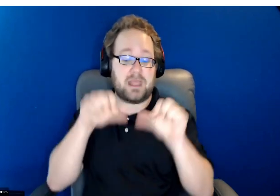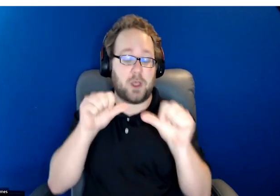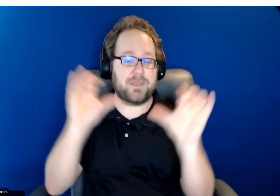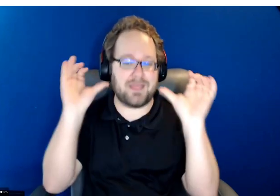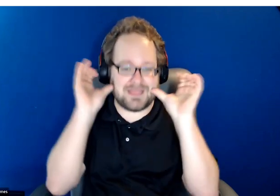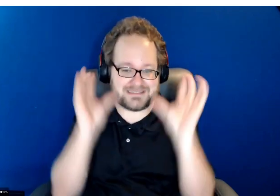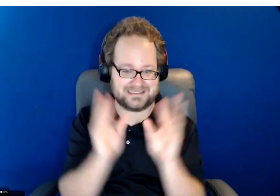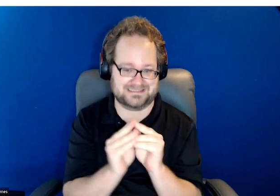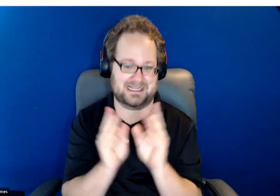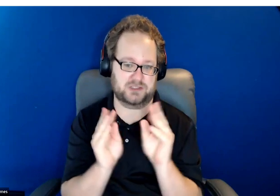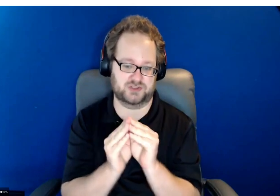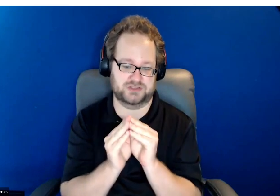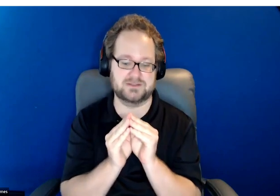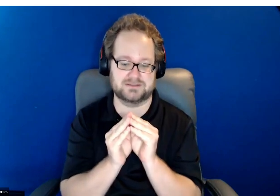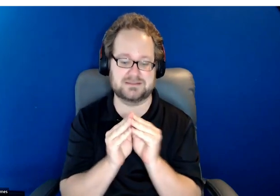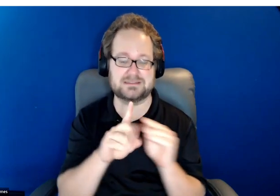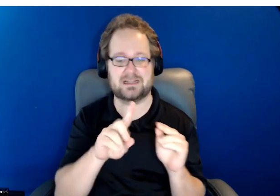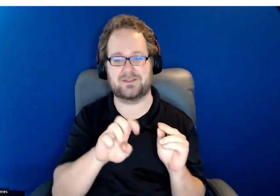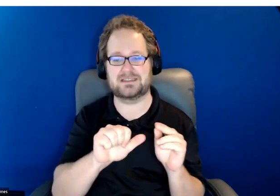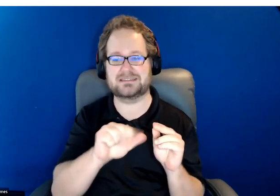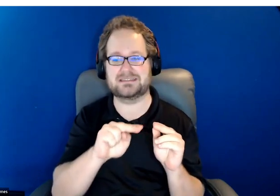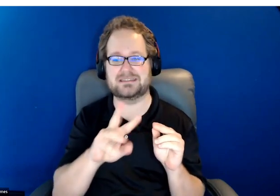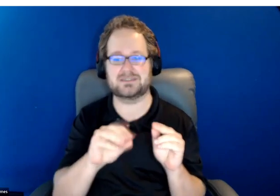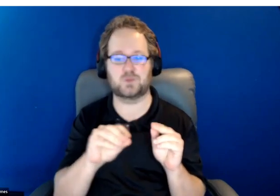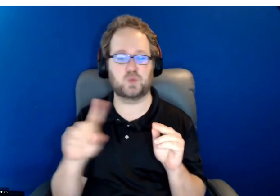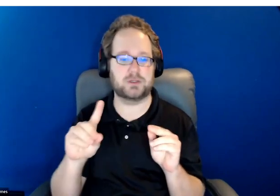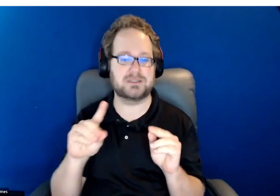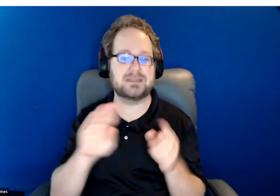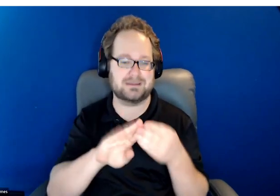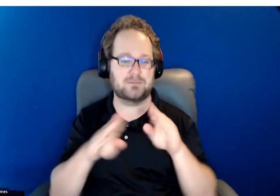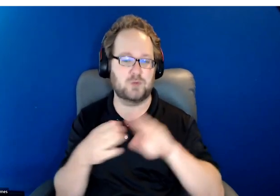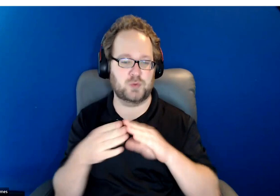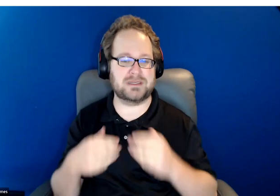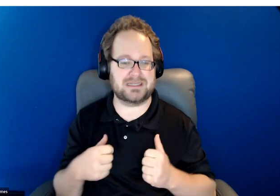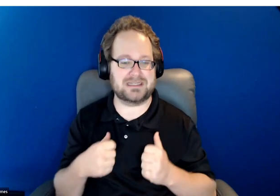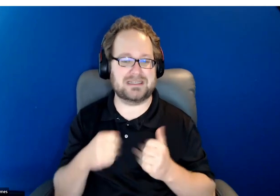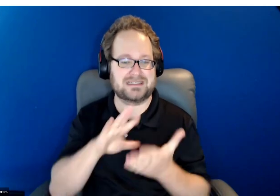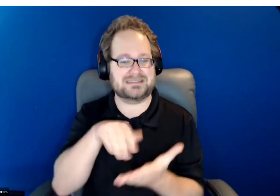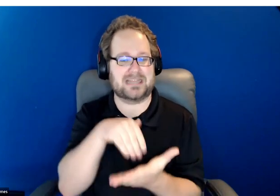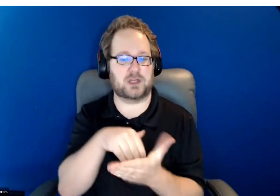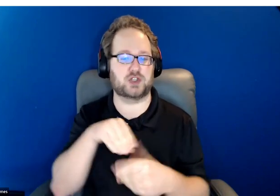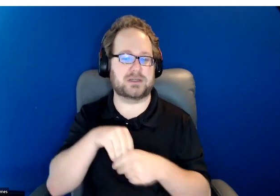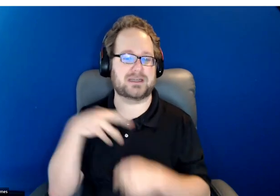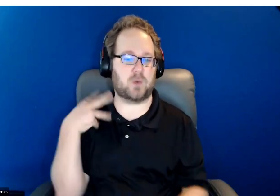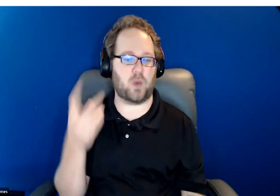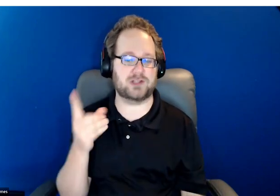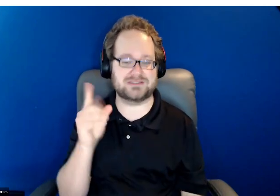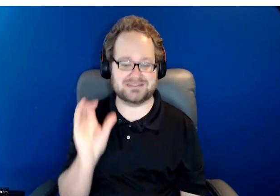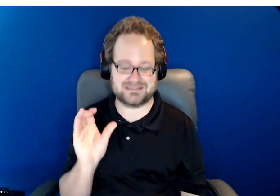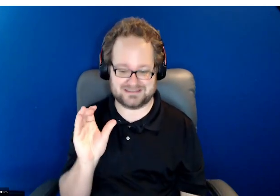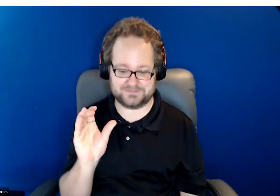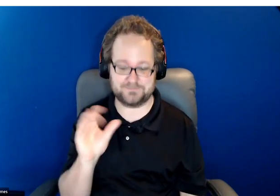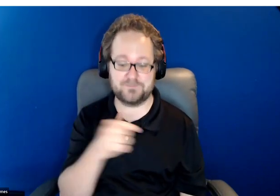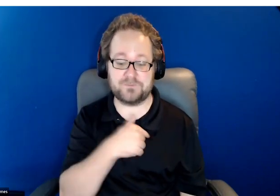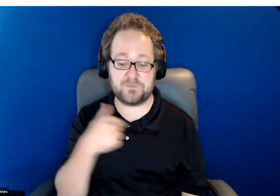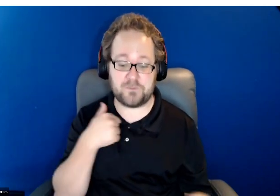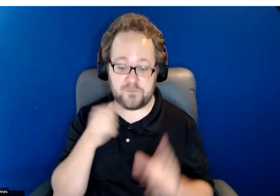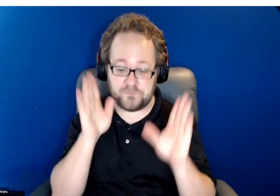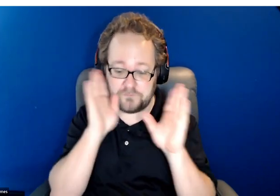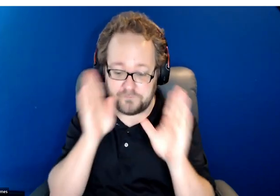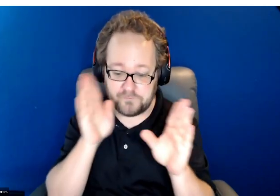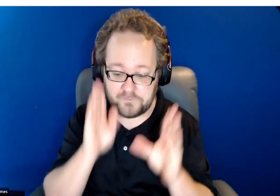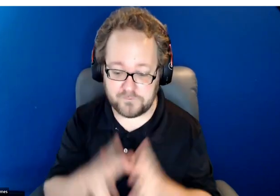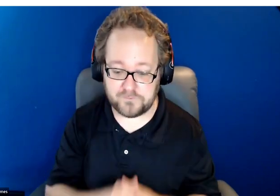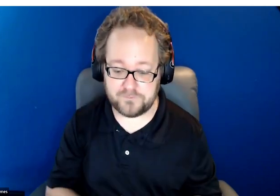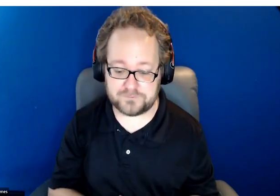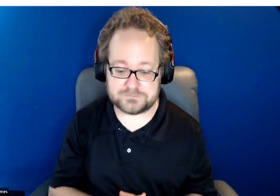Vicki mentioned, at the Deanwood Community Center. We are looking to have more listening sessions. The Community